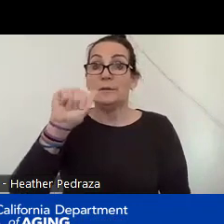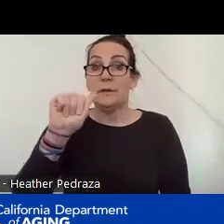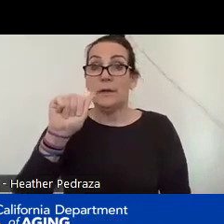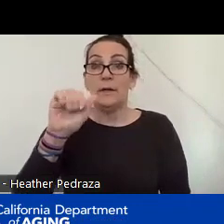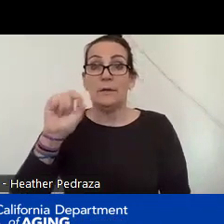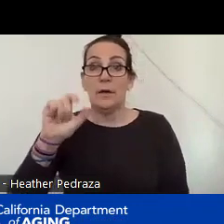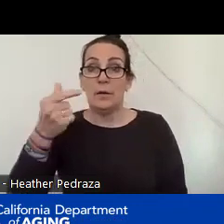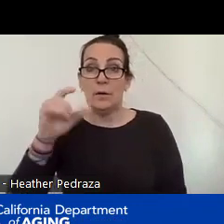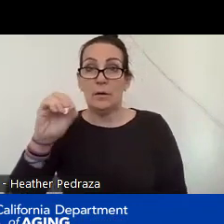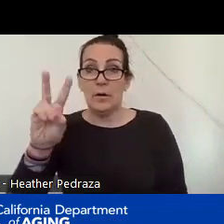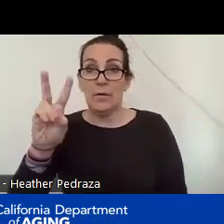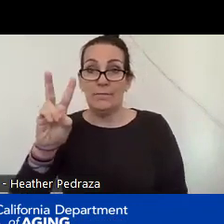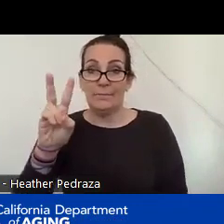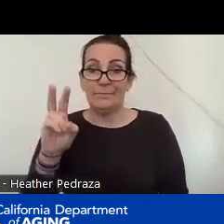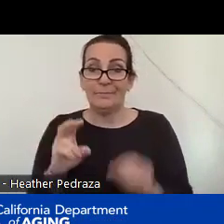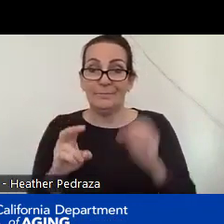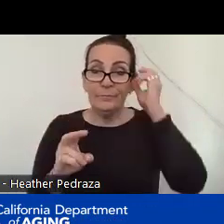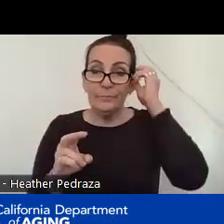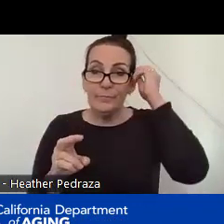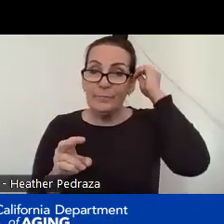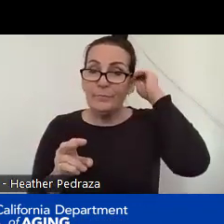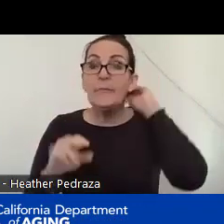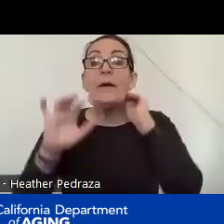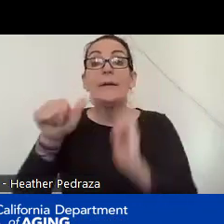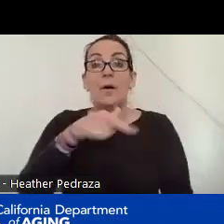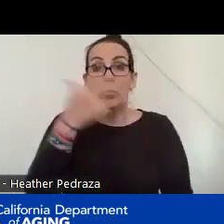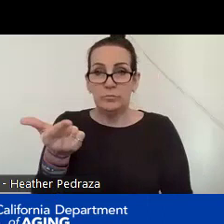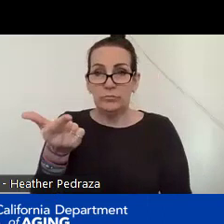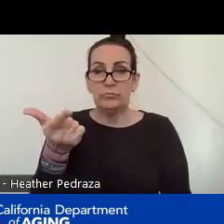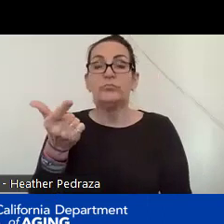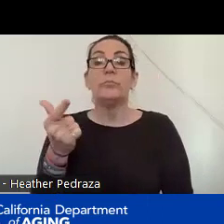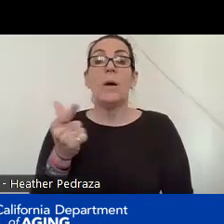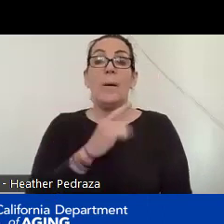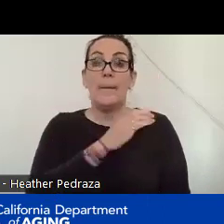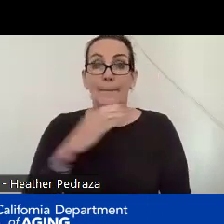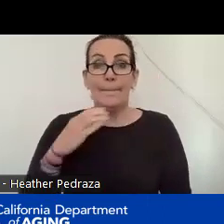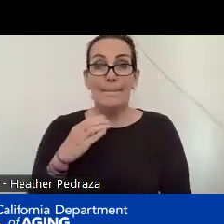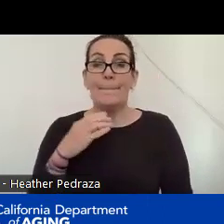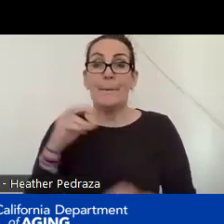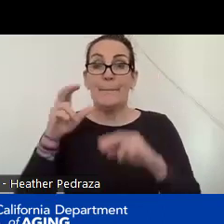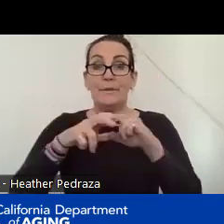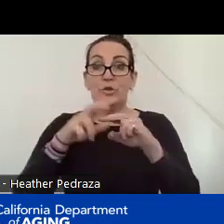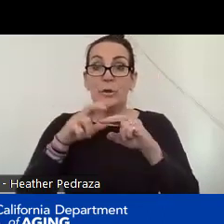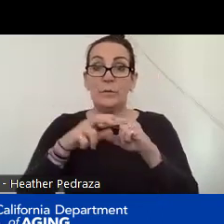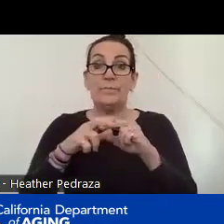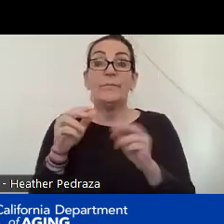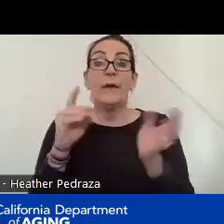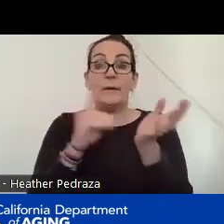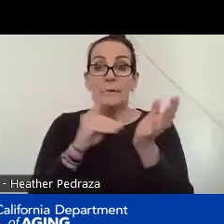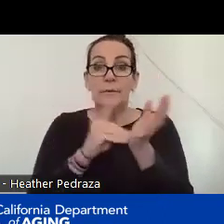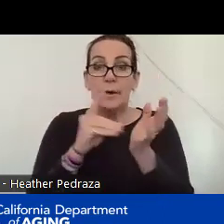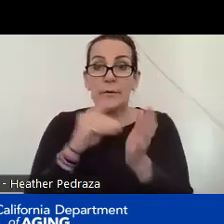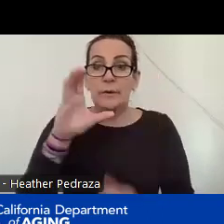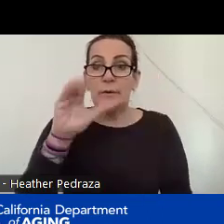And I would like to turn it over to our committee chair, Dr. Canio. Good morning, Dr. Canio.